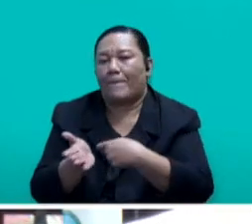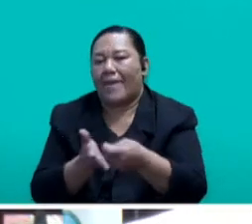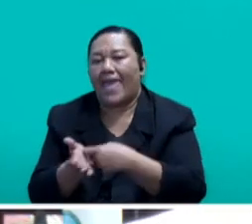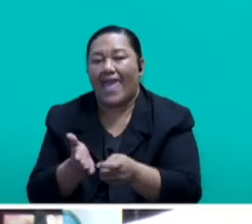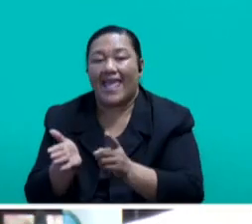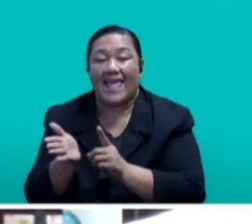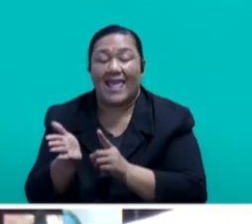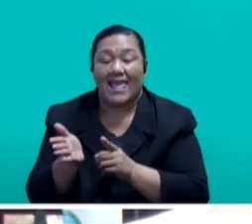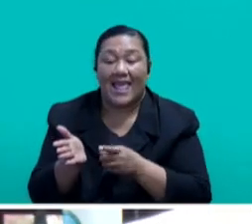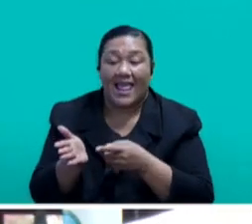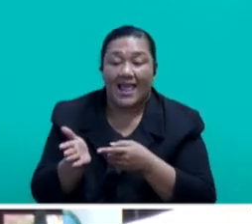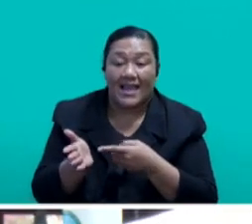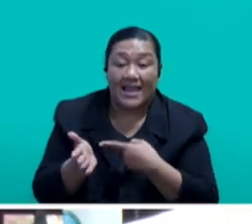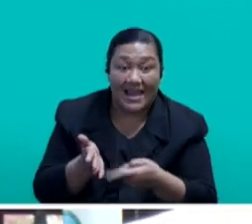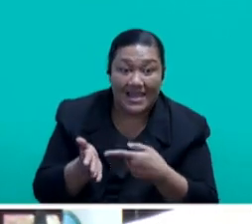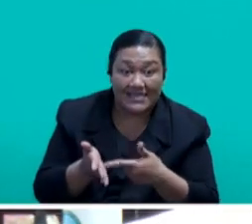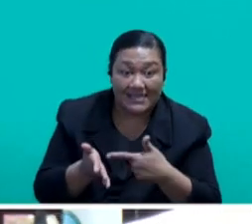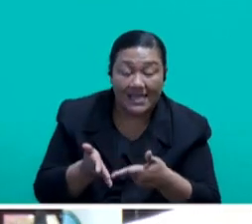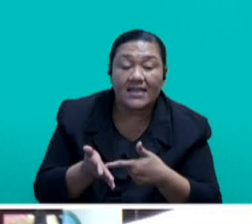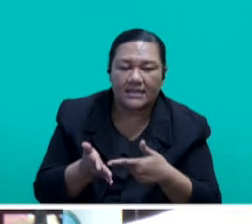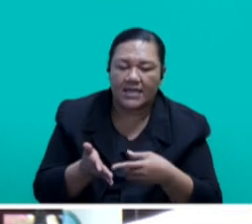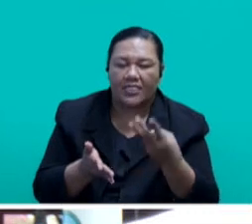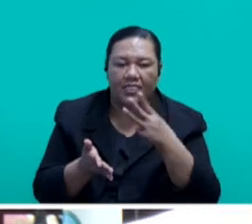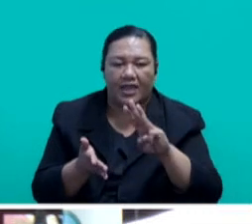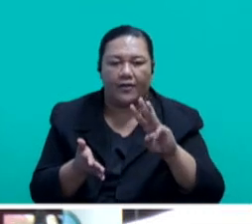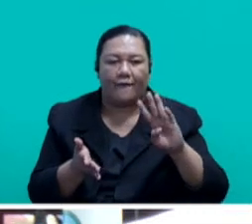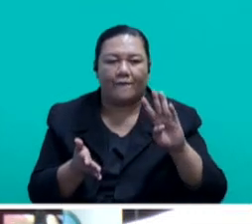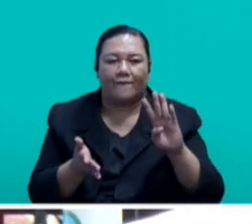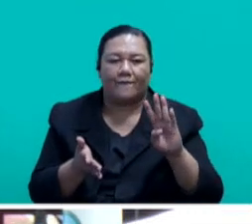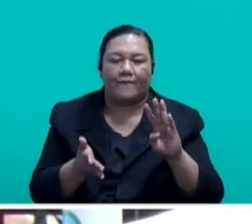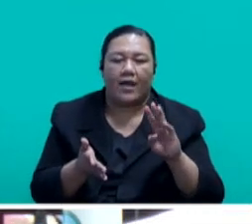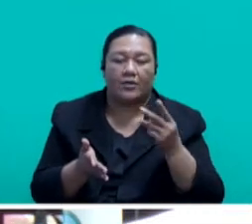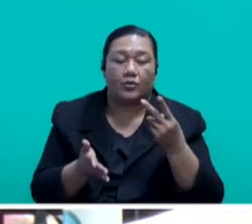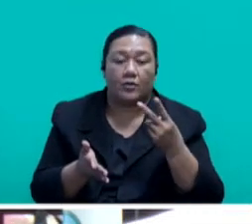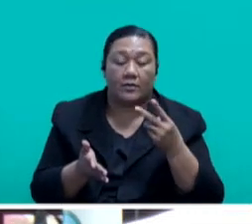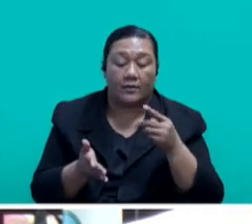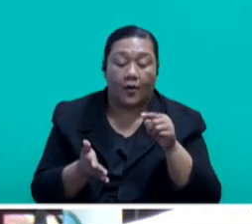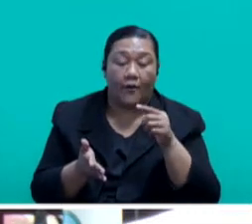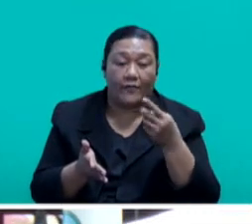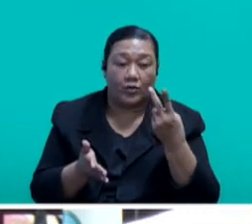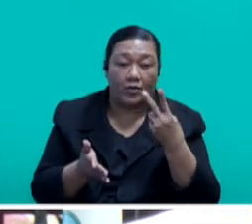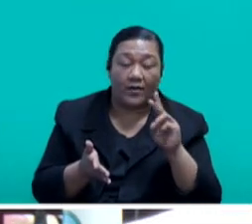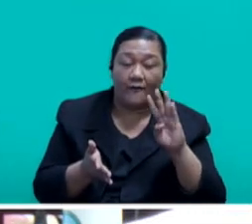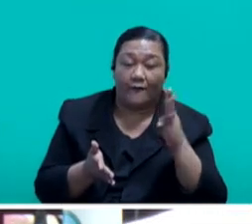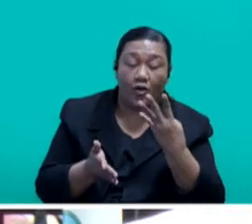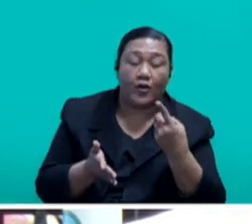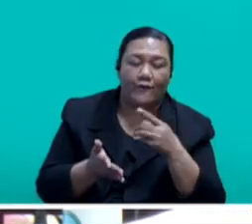or on 31st of July of 2023. Mr. Speaker, to assist in